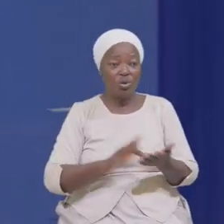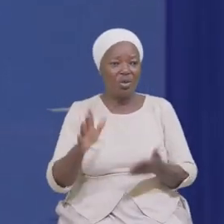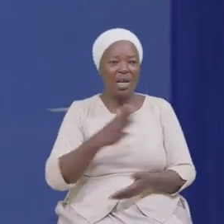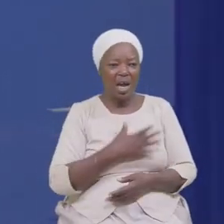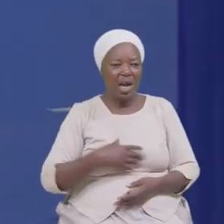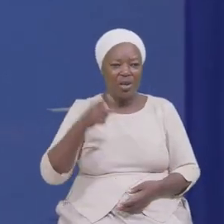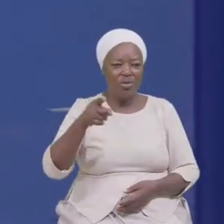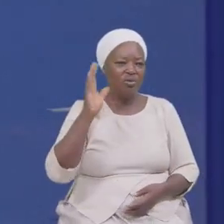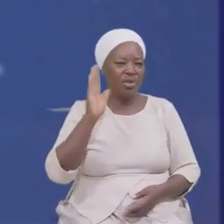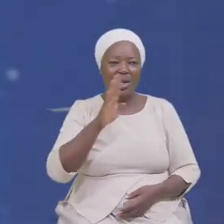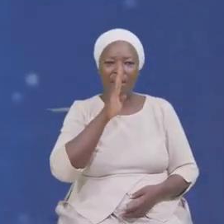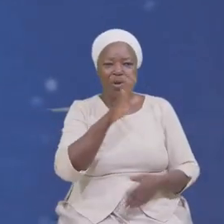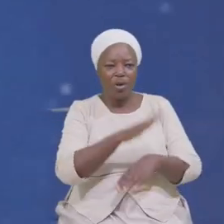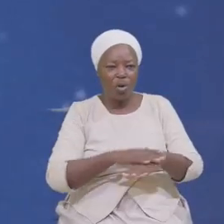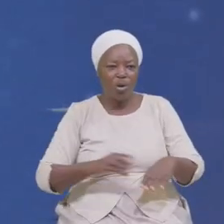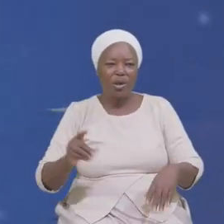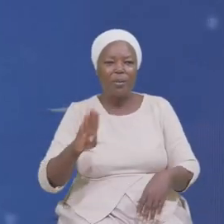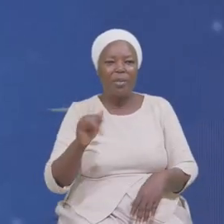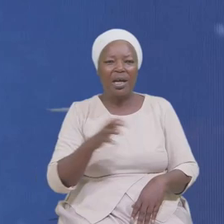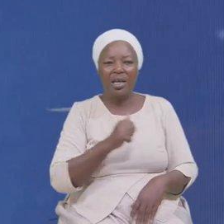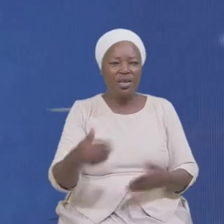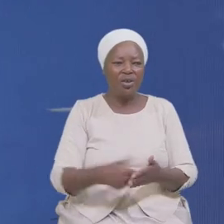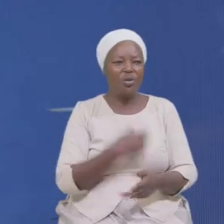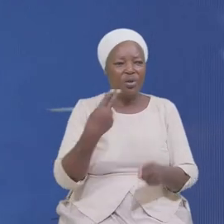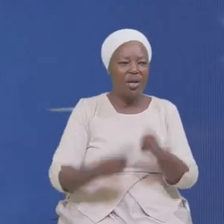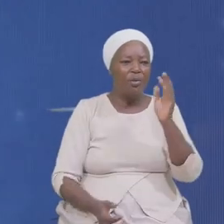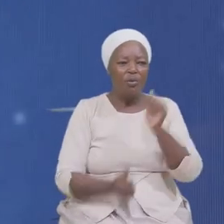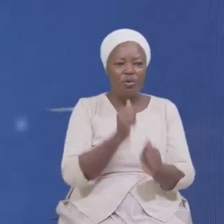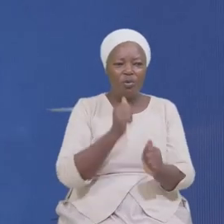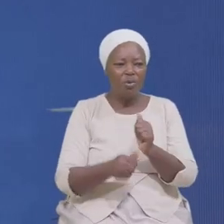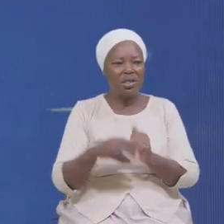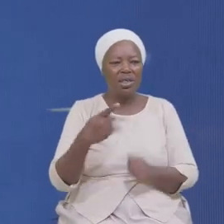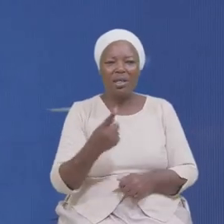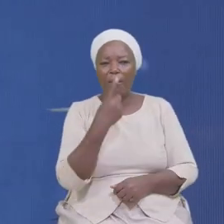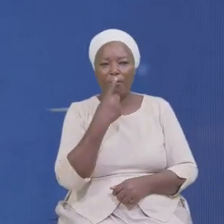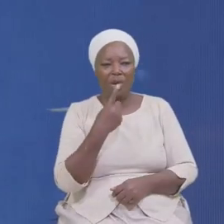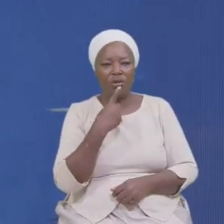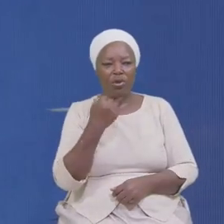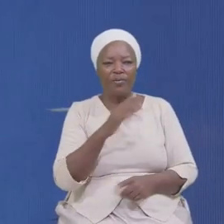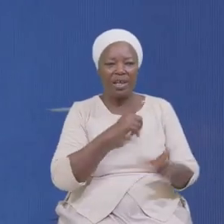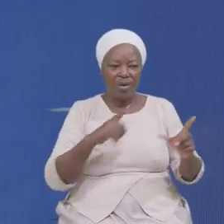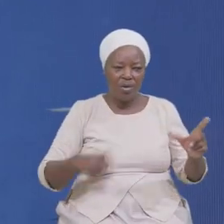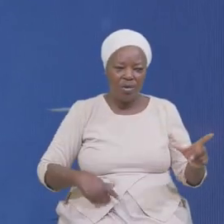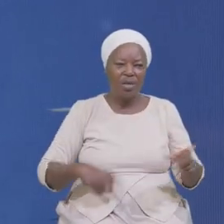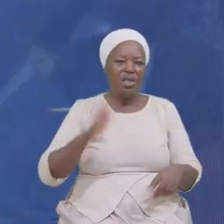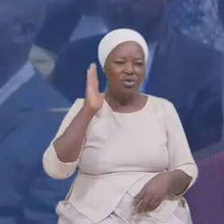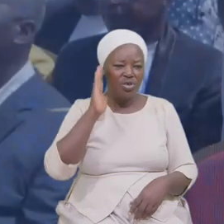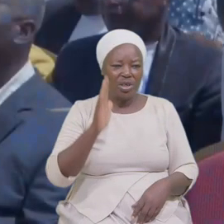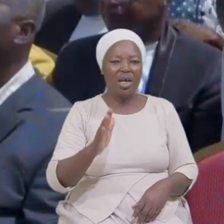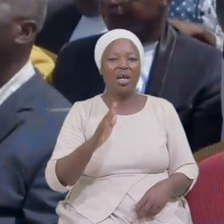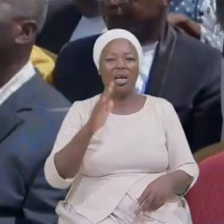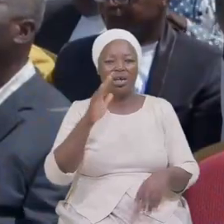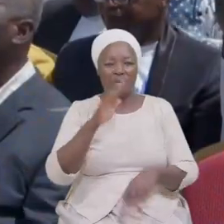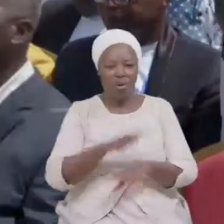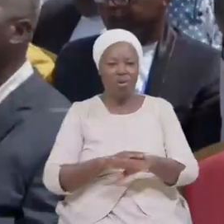called by a new name, which the mouth of the Lord shall